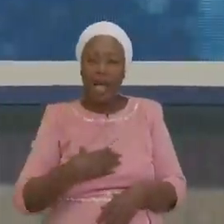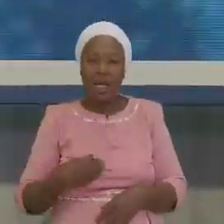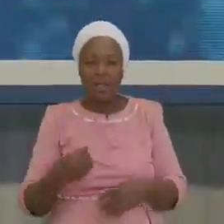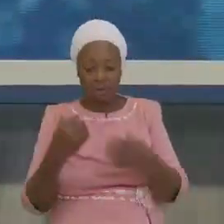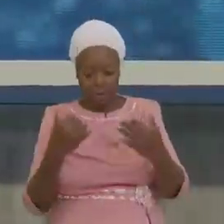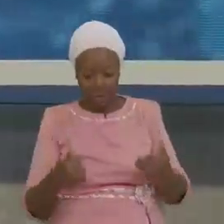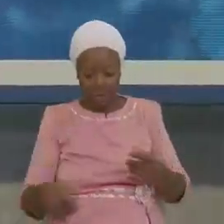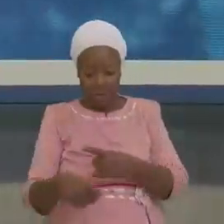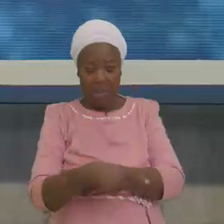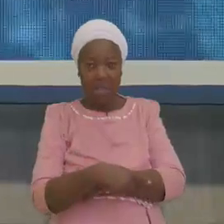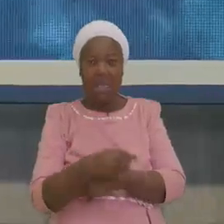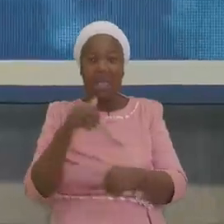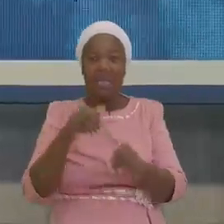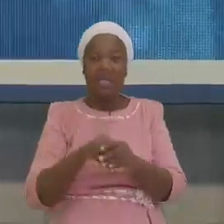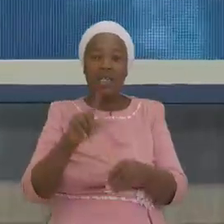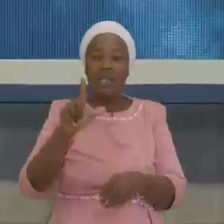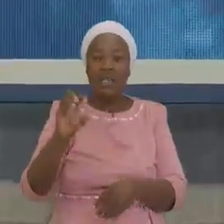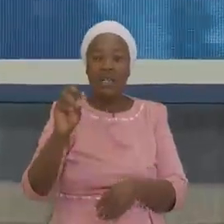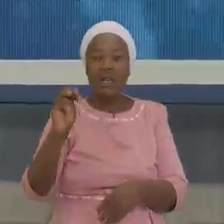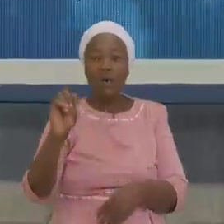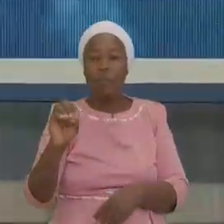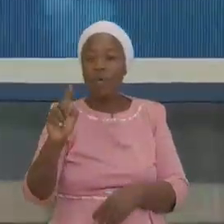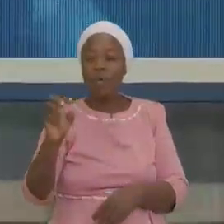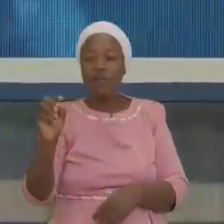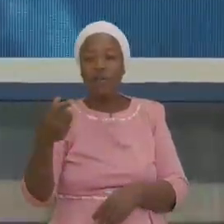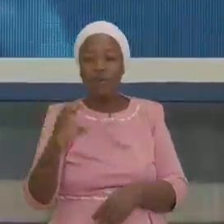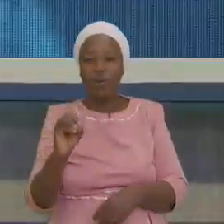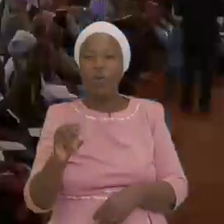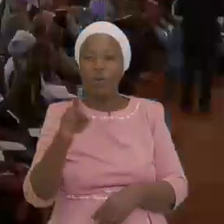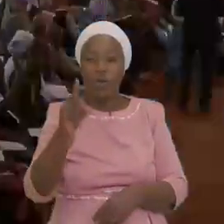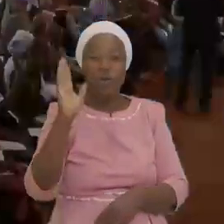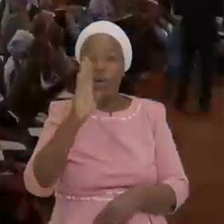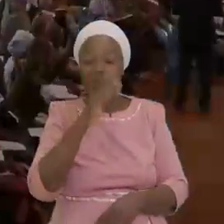in Lome Togo, you will be blessed through that name.